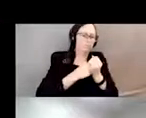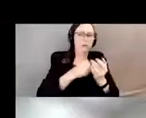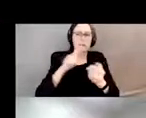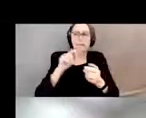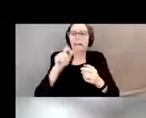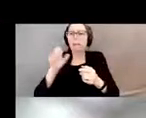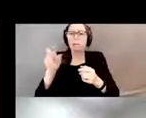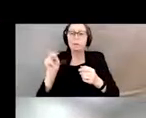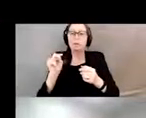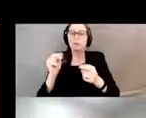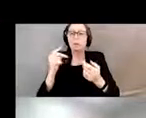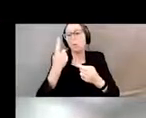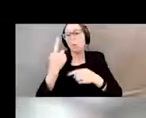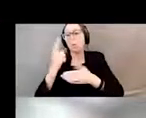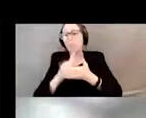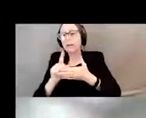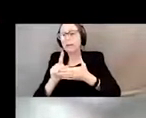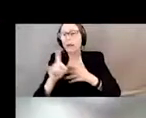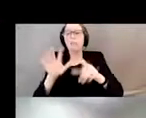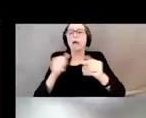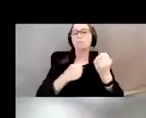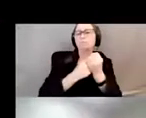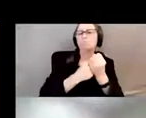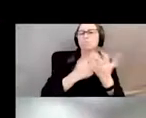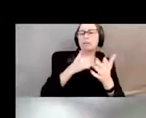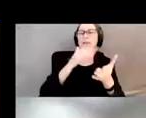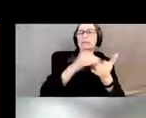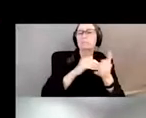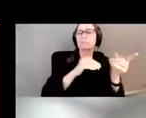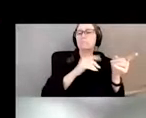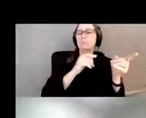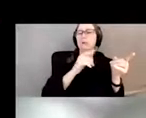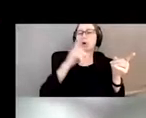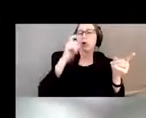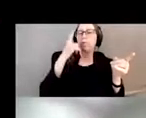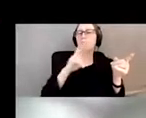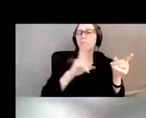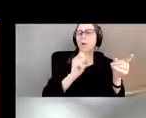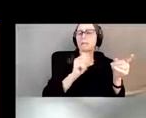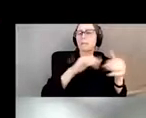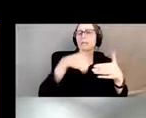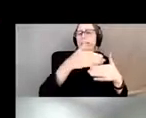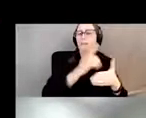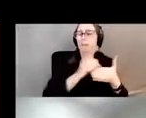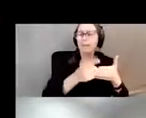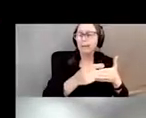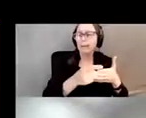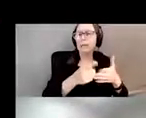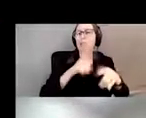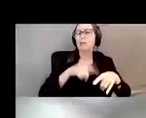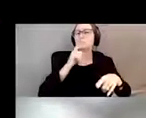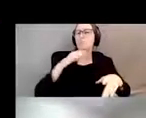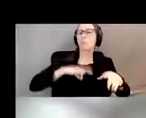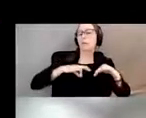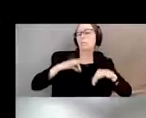week and then allied to the central government in the United States the next, depending on how it actually is beneficial to you. So